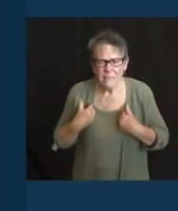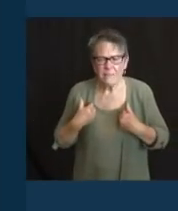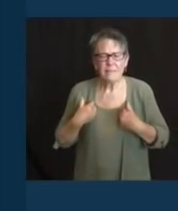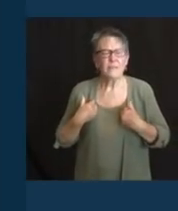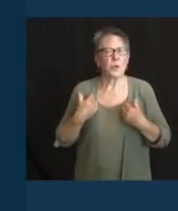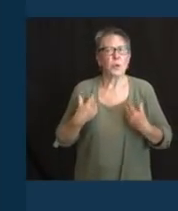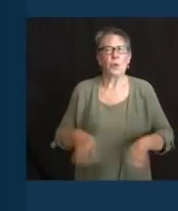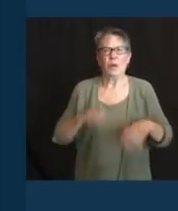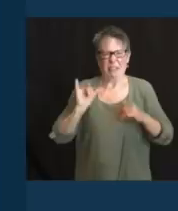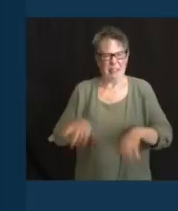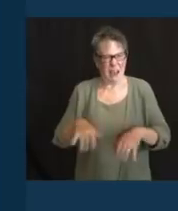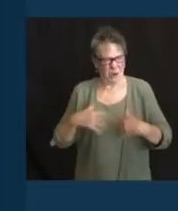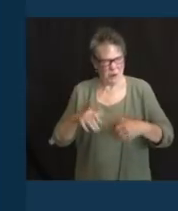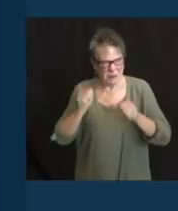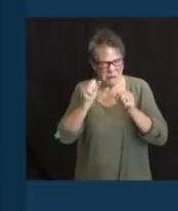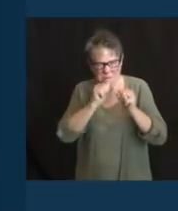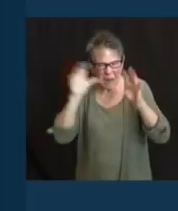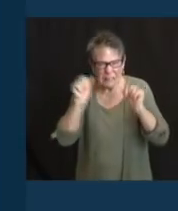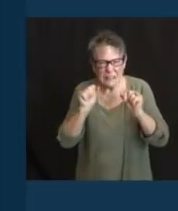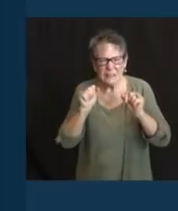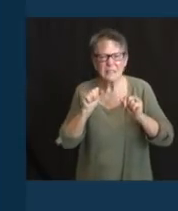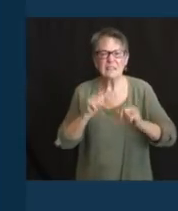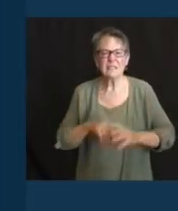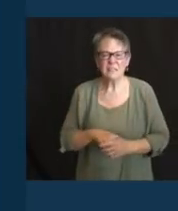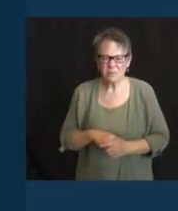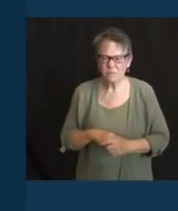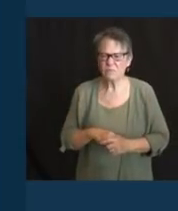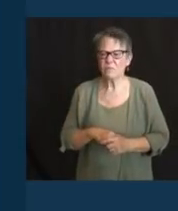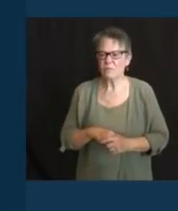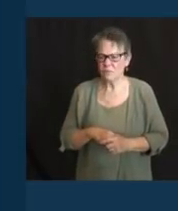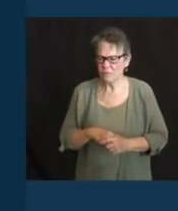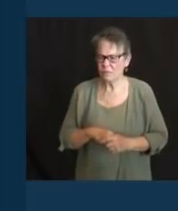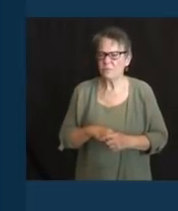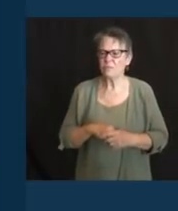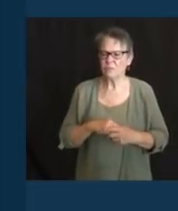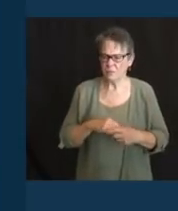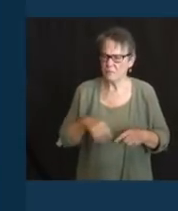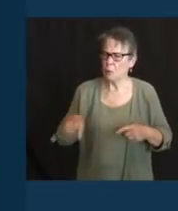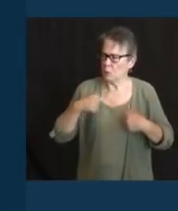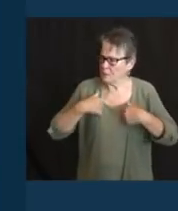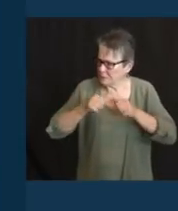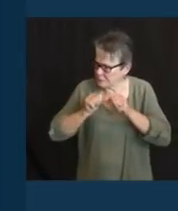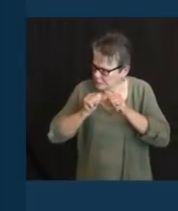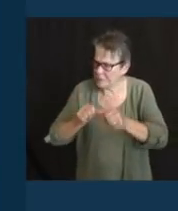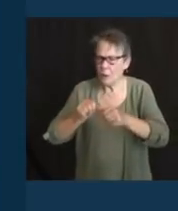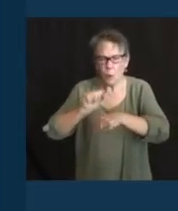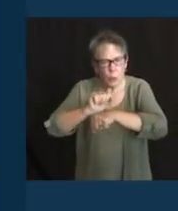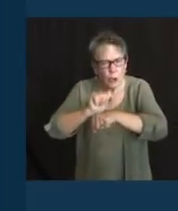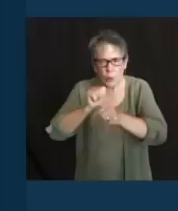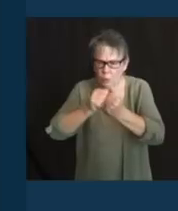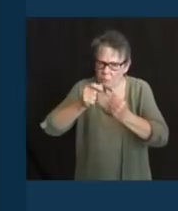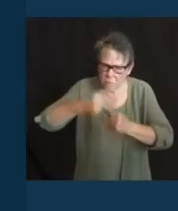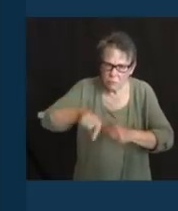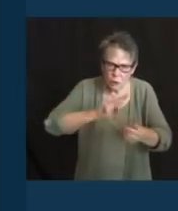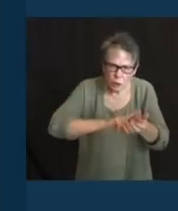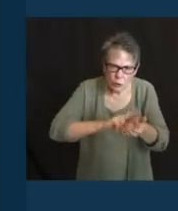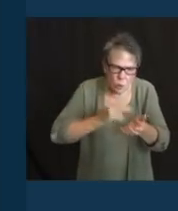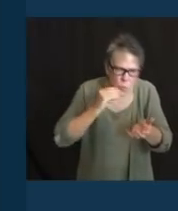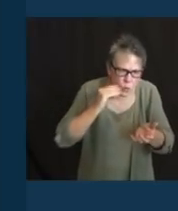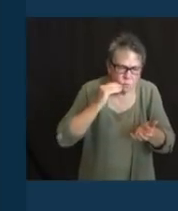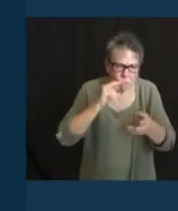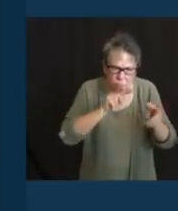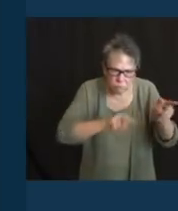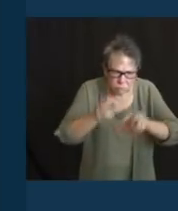our commitment to working with the industry, not just to get them what they need today, but on the long-term reforms that we have discussed that we